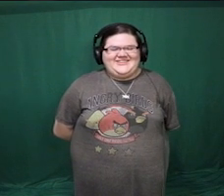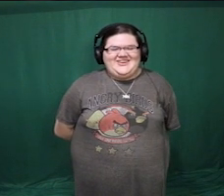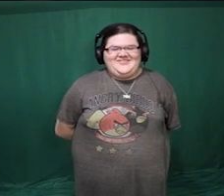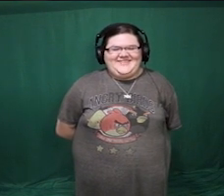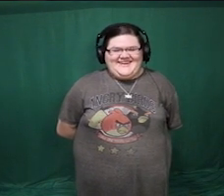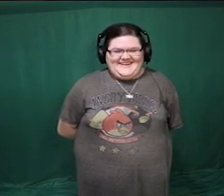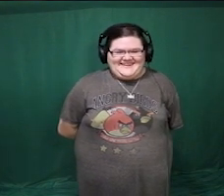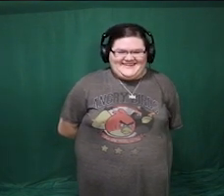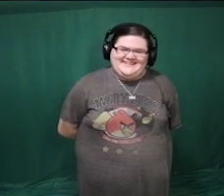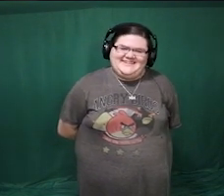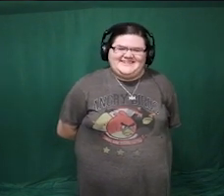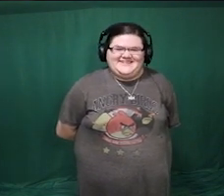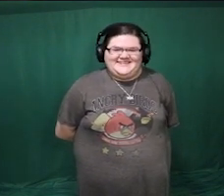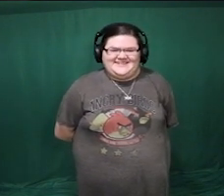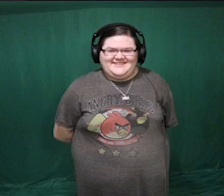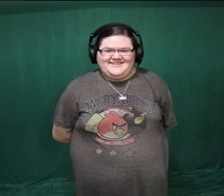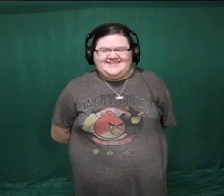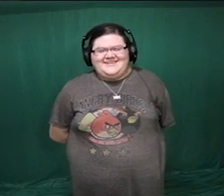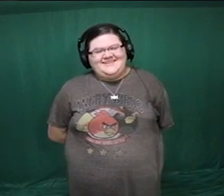Look at you, Vic!